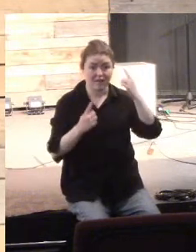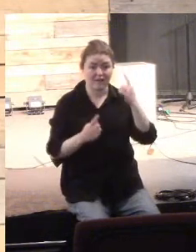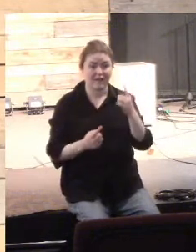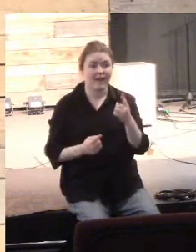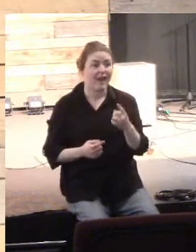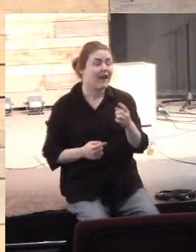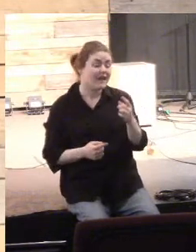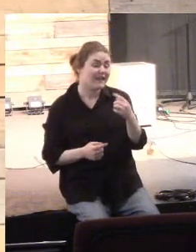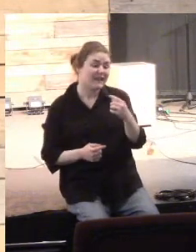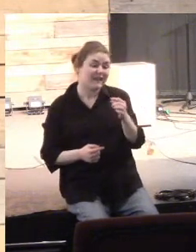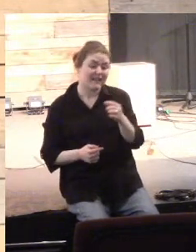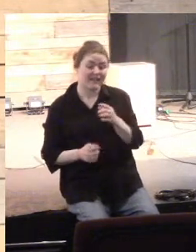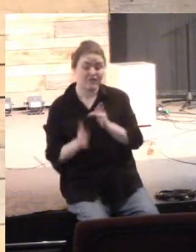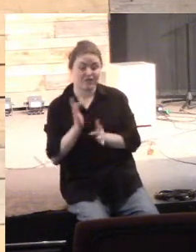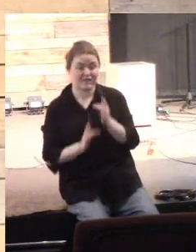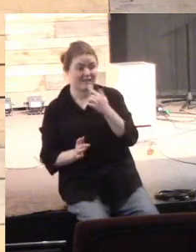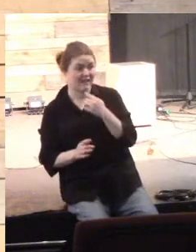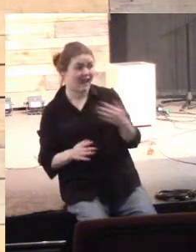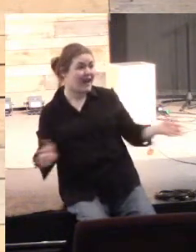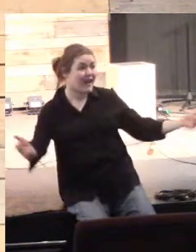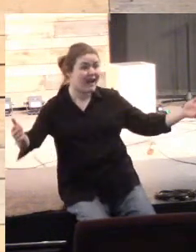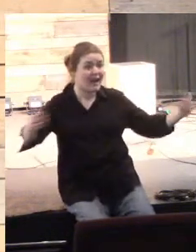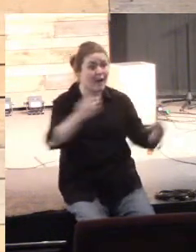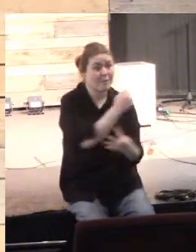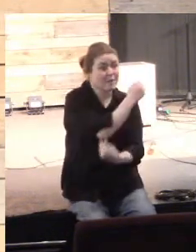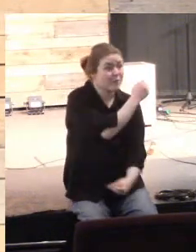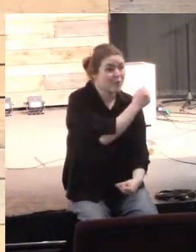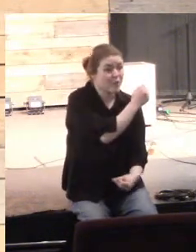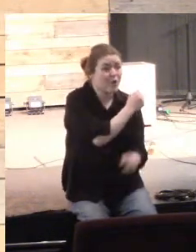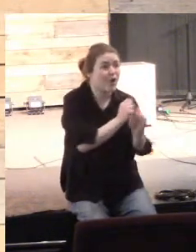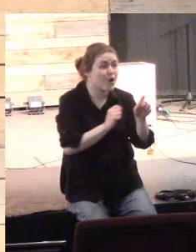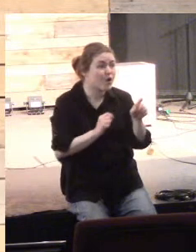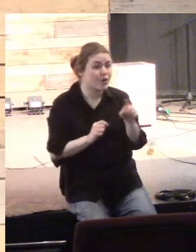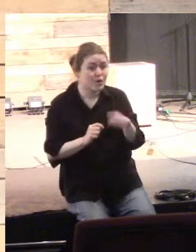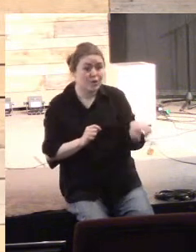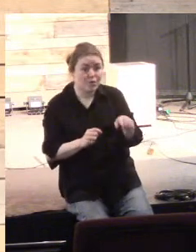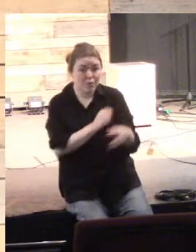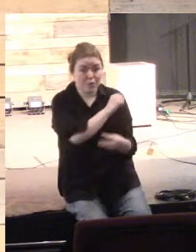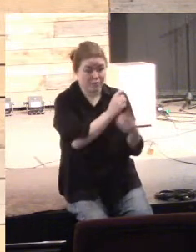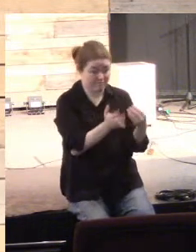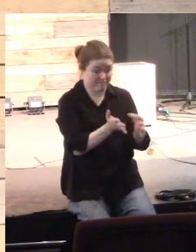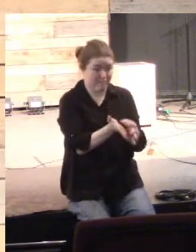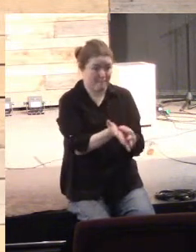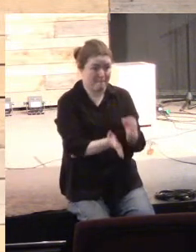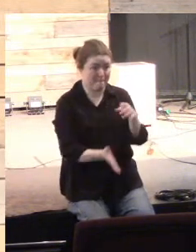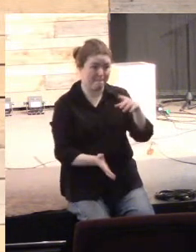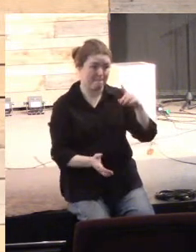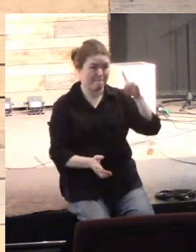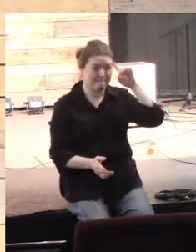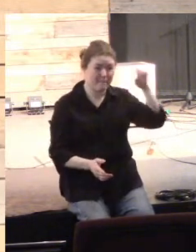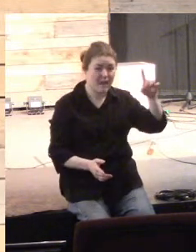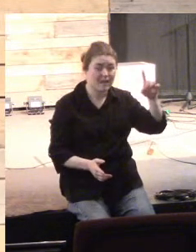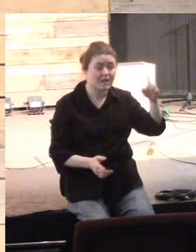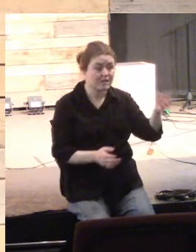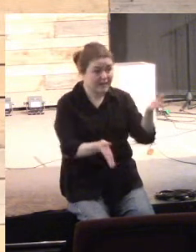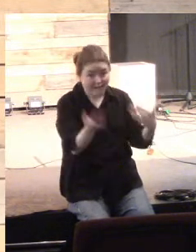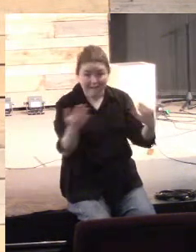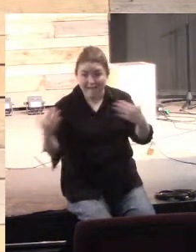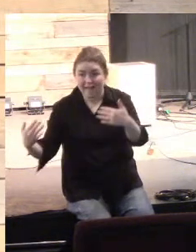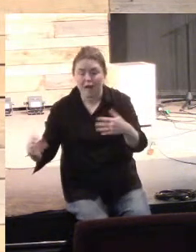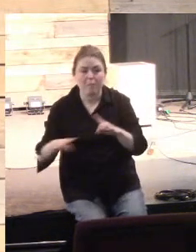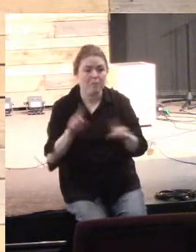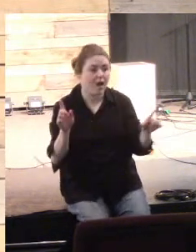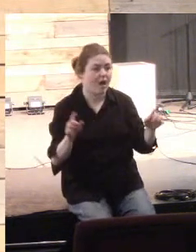pennies. And then, you rich, you can keep yours, you know, or, you know, hold on to it. And if you think about it,